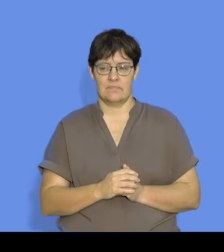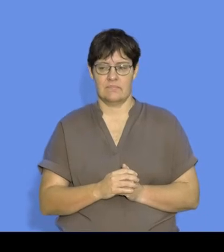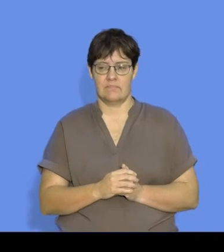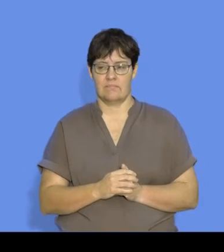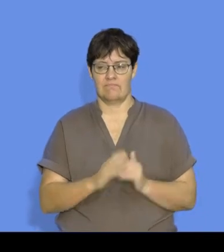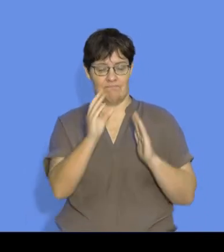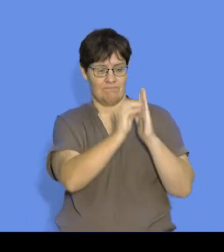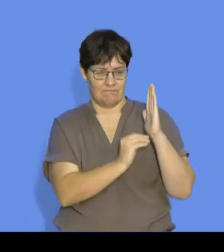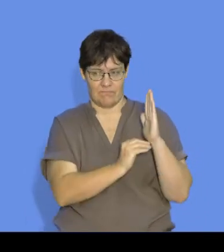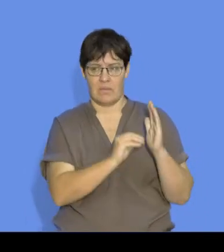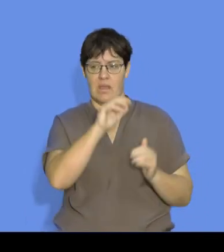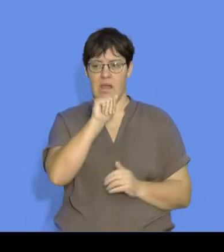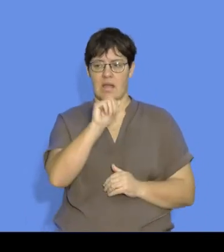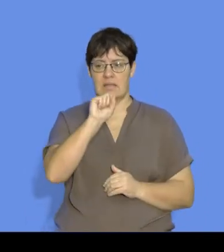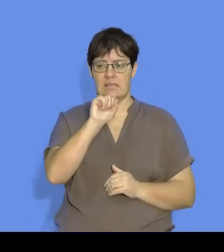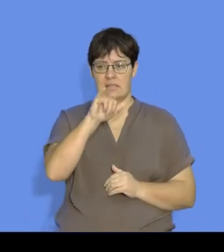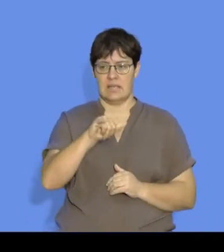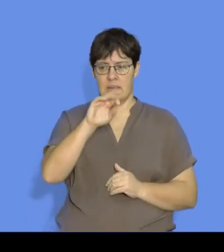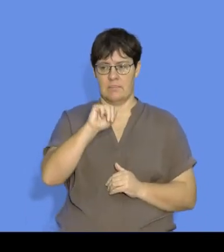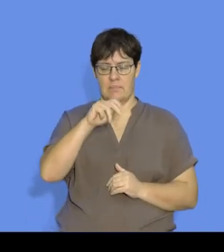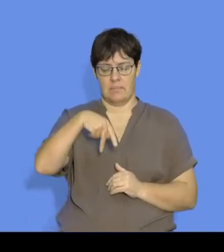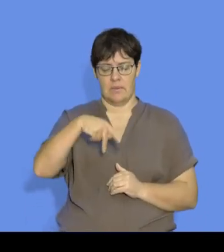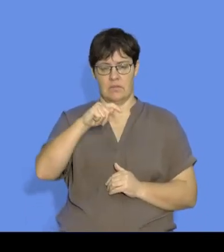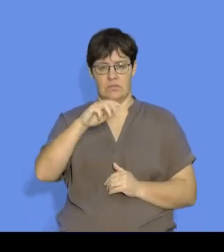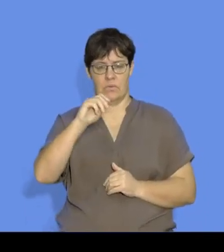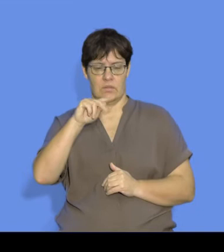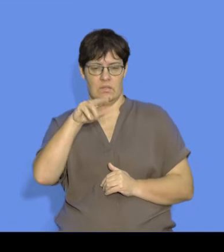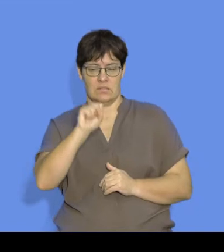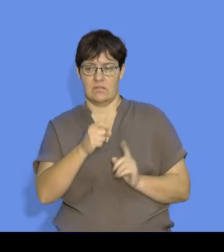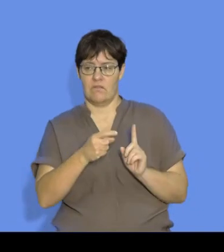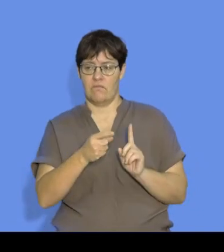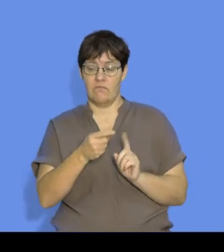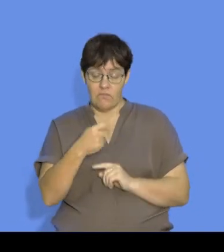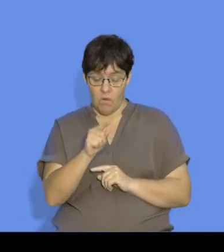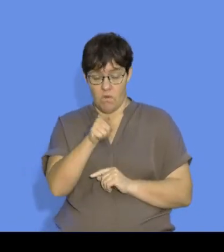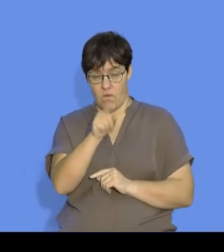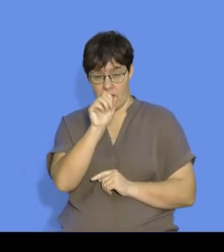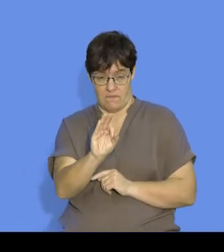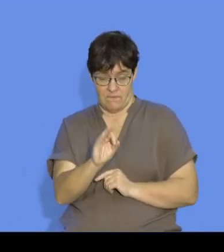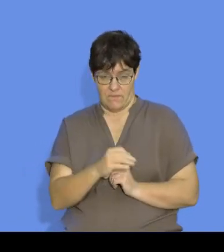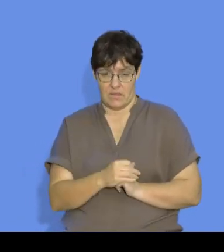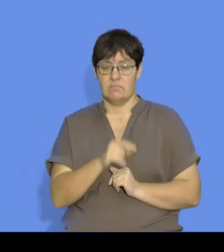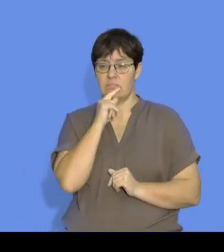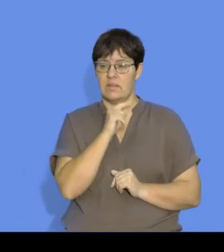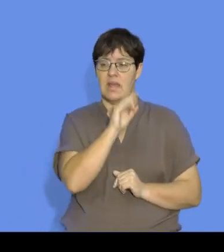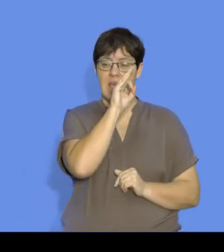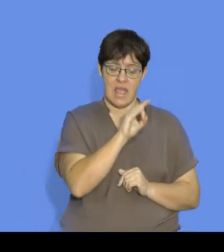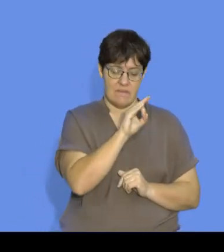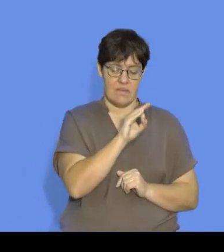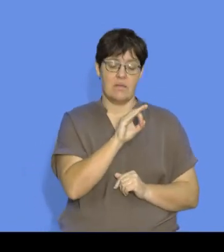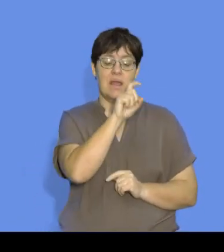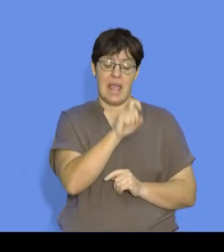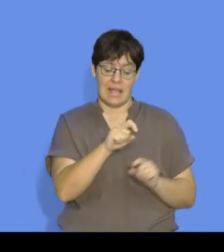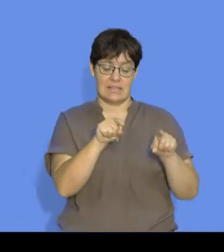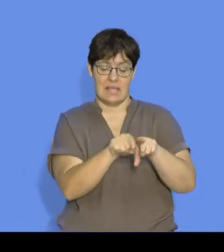Now write down the asymptotes of f. To write down the asymptotes of f, it will be x is